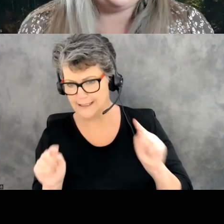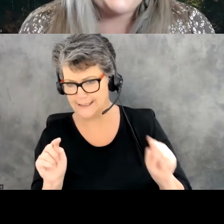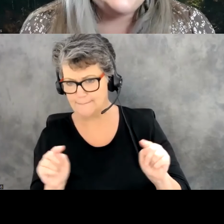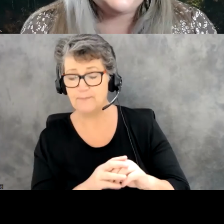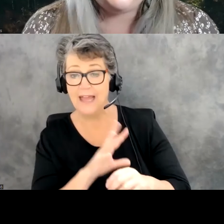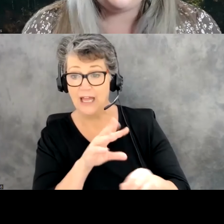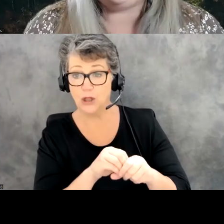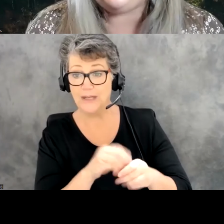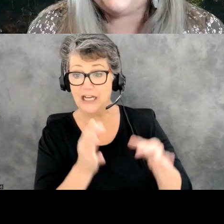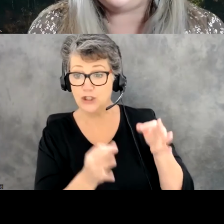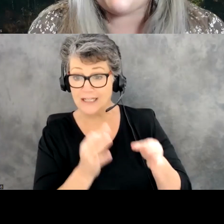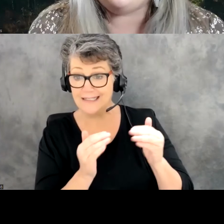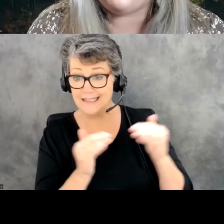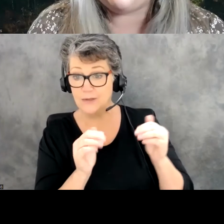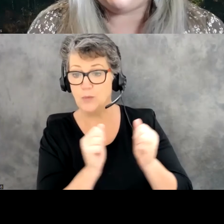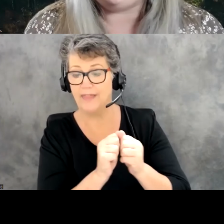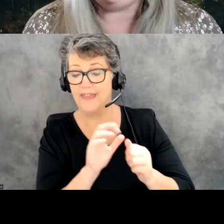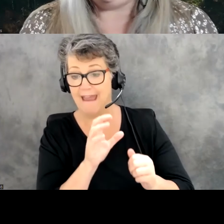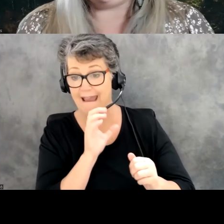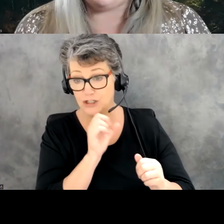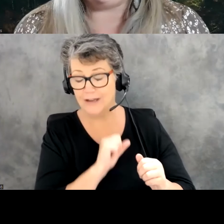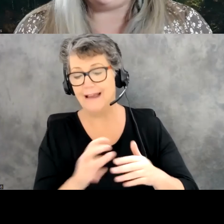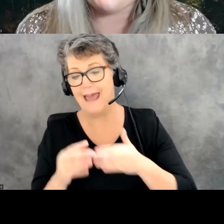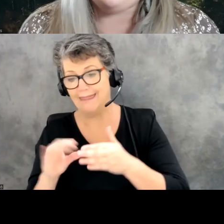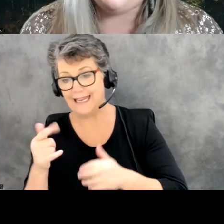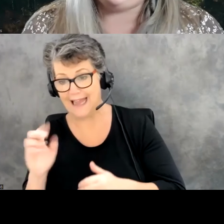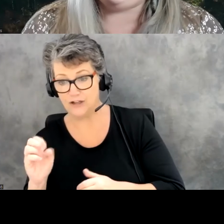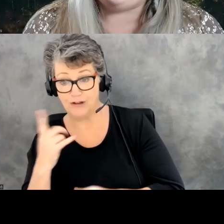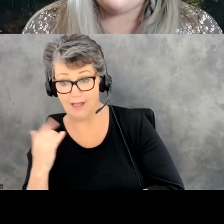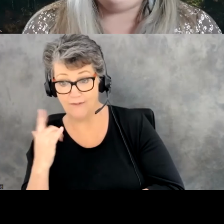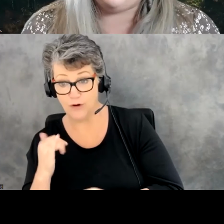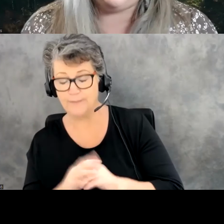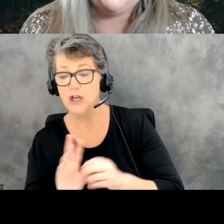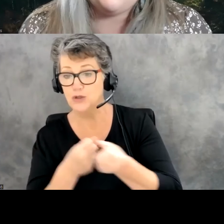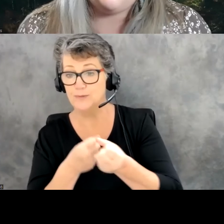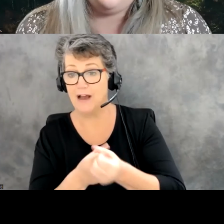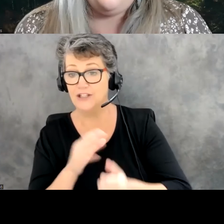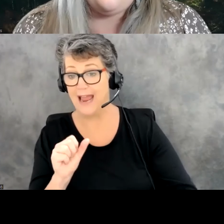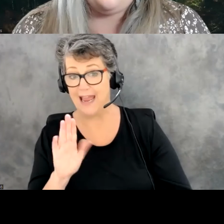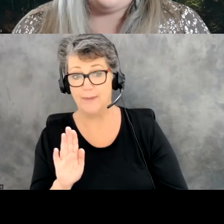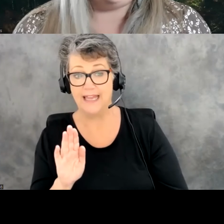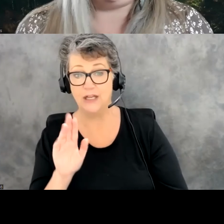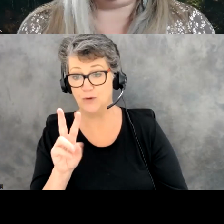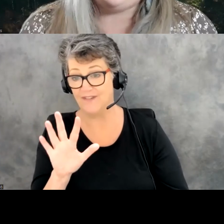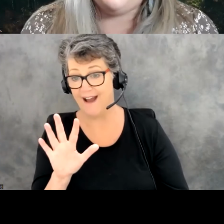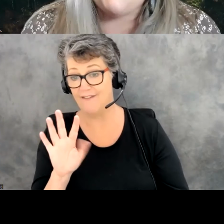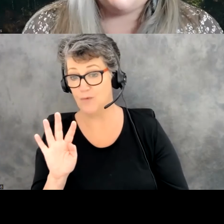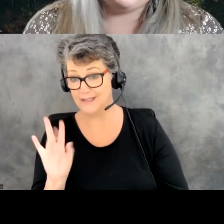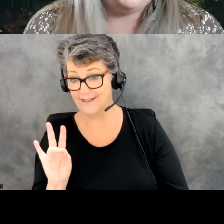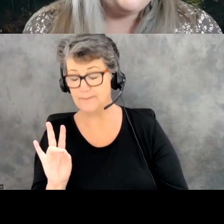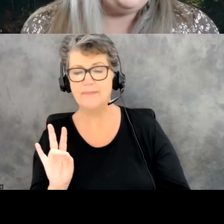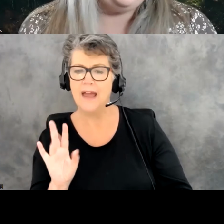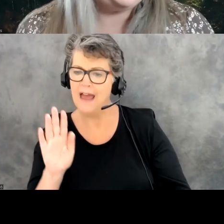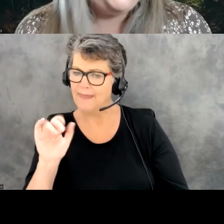including Justice and Aging and Leading Age California, to sponsor AB 2547. And this was a bill